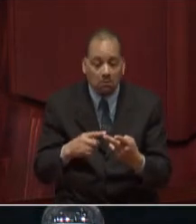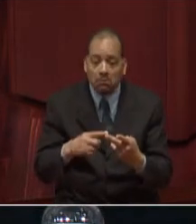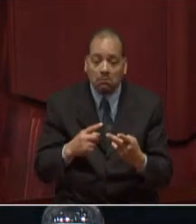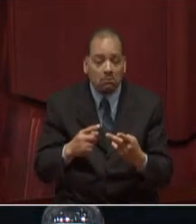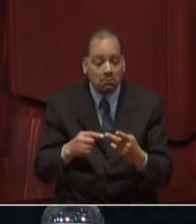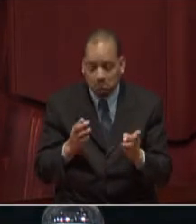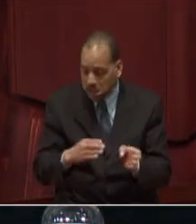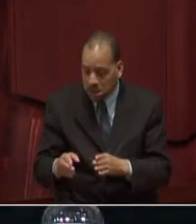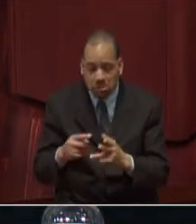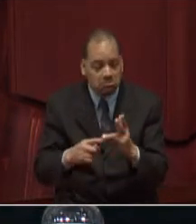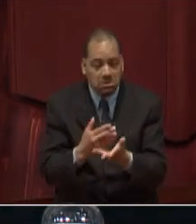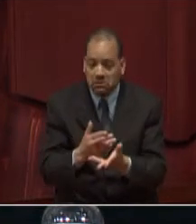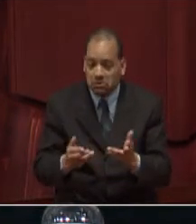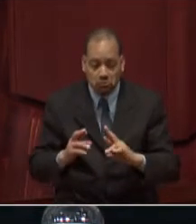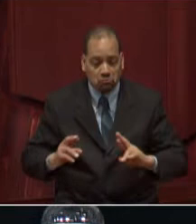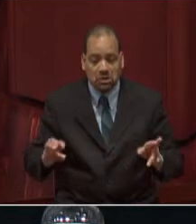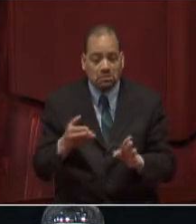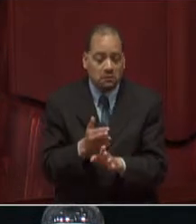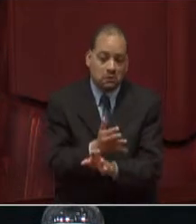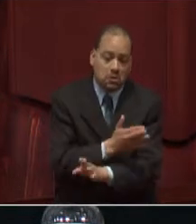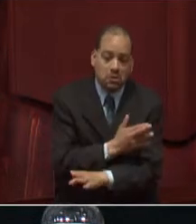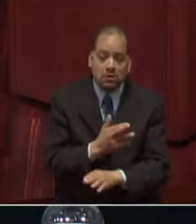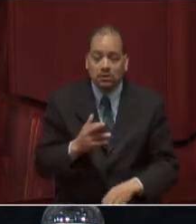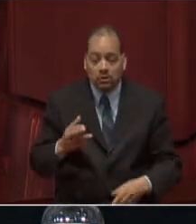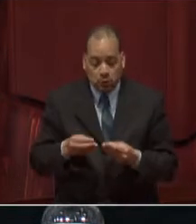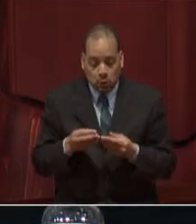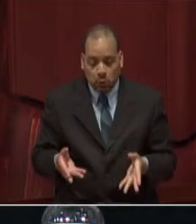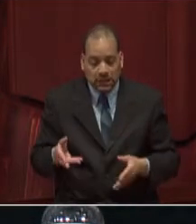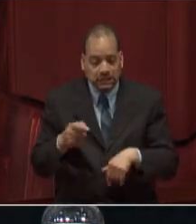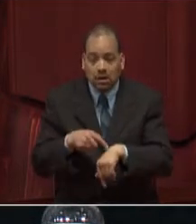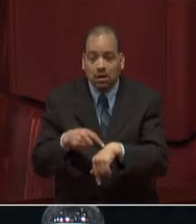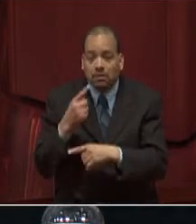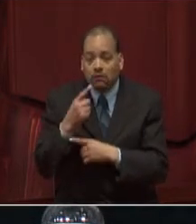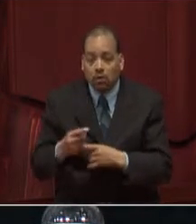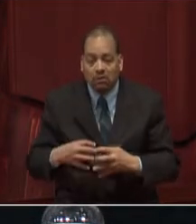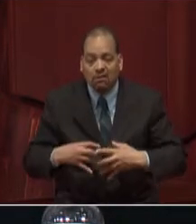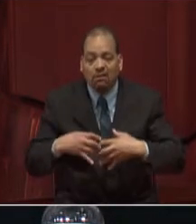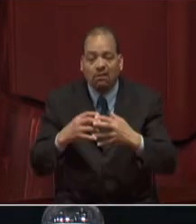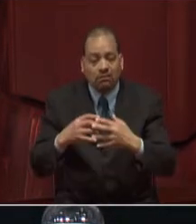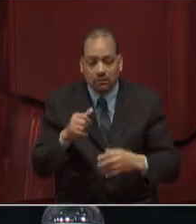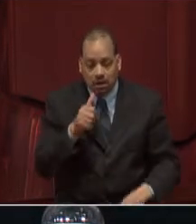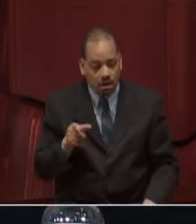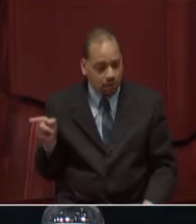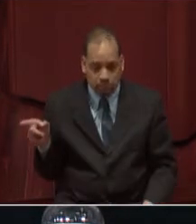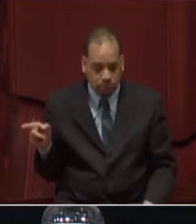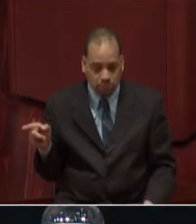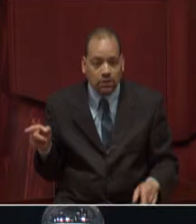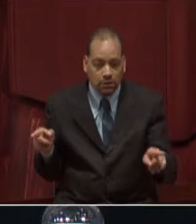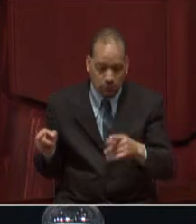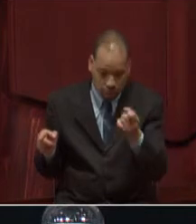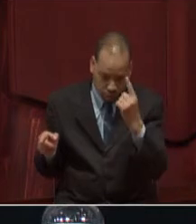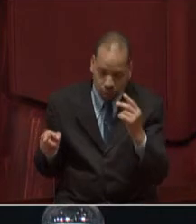and he didn't waste any time in implementing those. That kind of respect actually built support, that is legislative